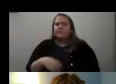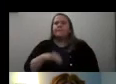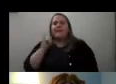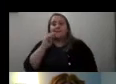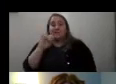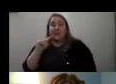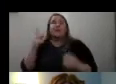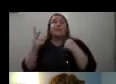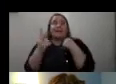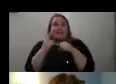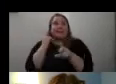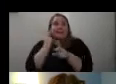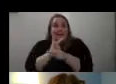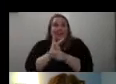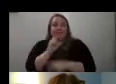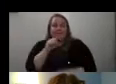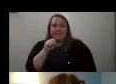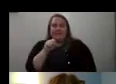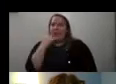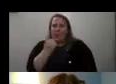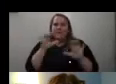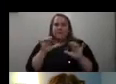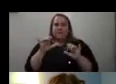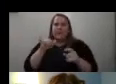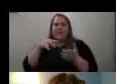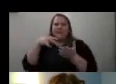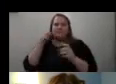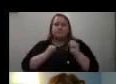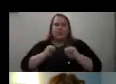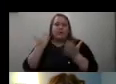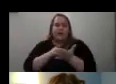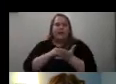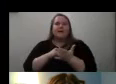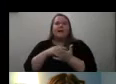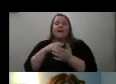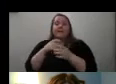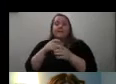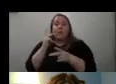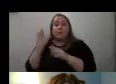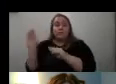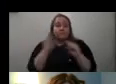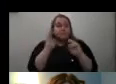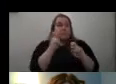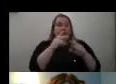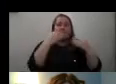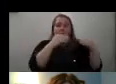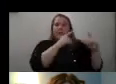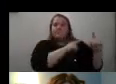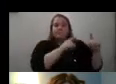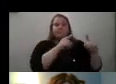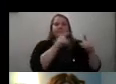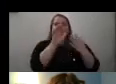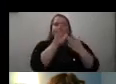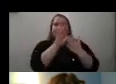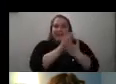them because we always do the ballet again. We'll take them back to the shop and we'll launder them and have them dry cleaned, and